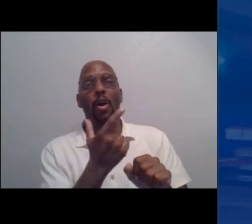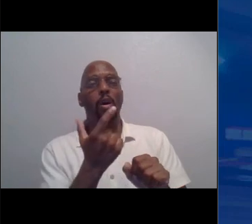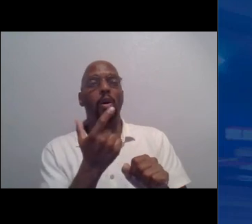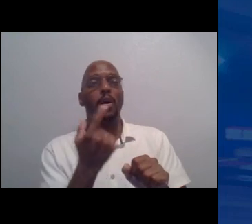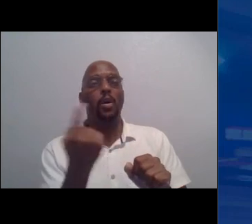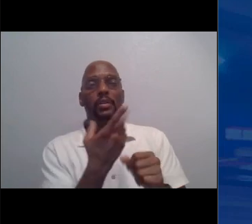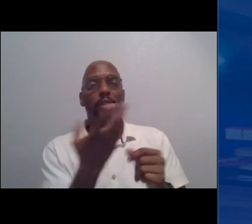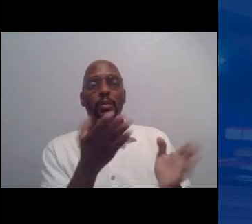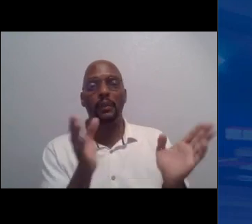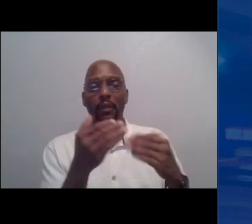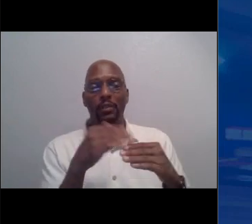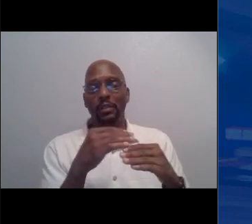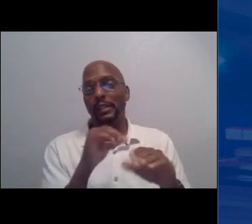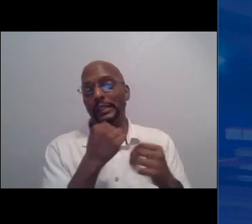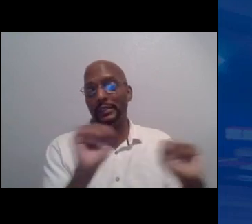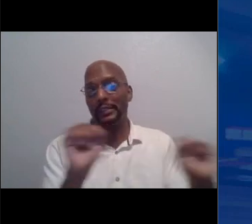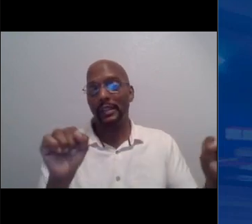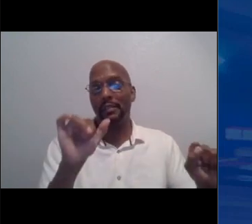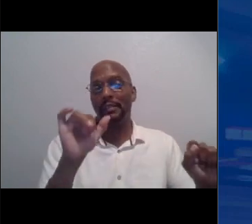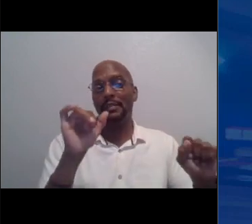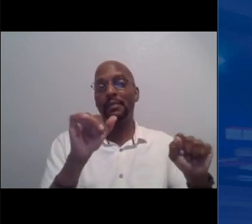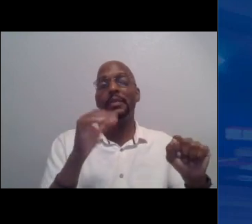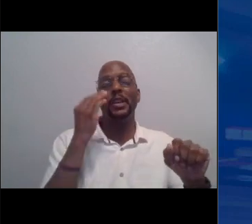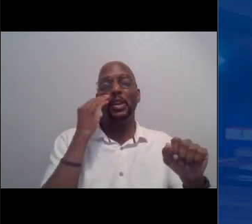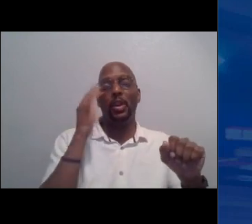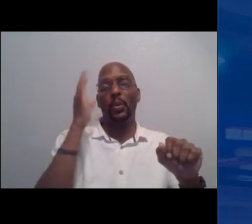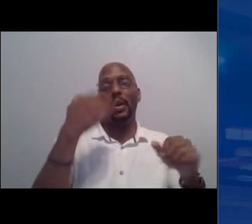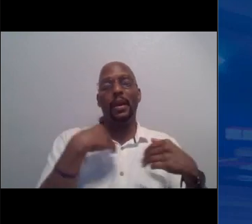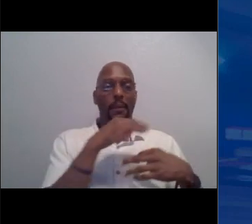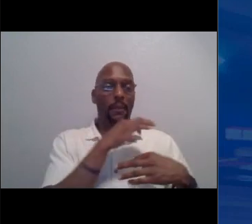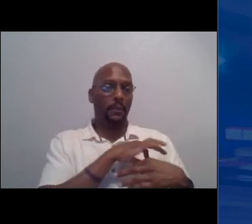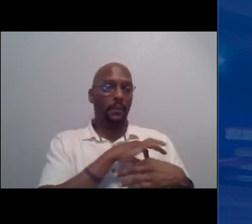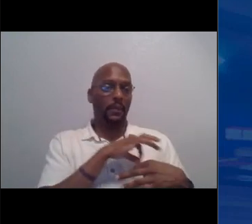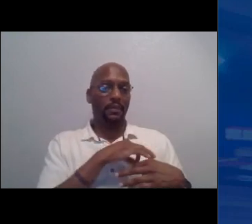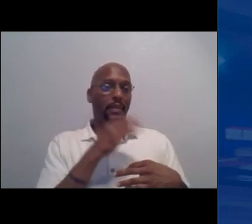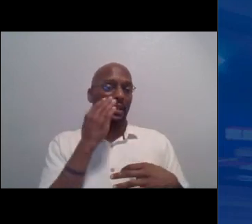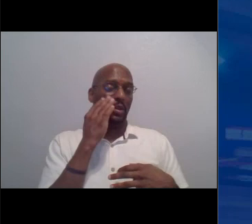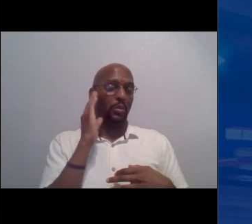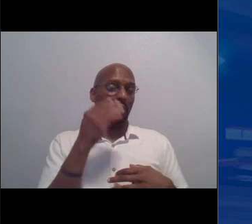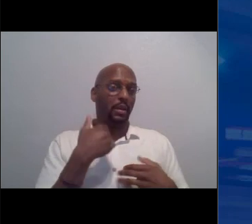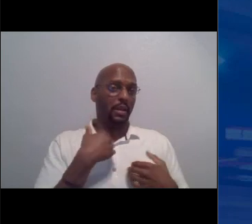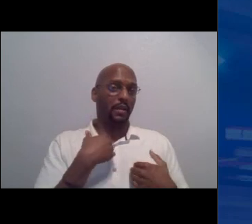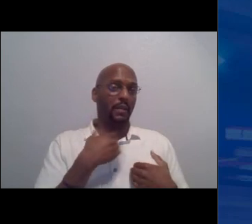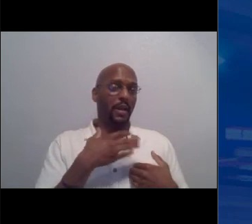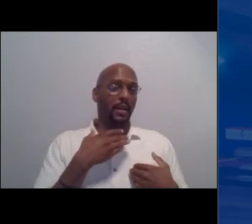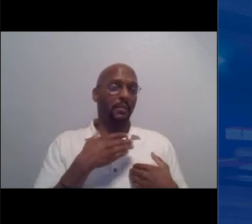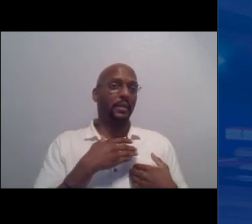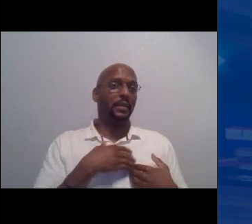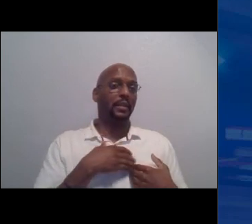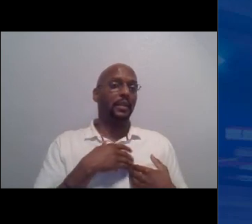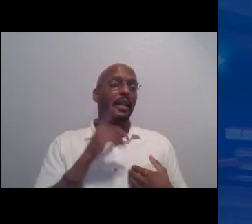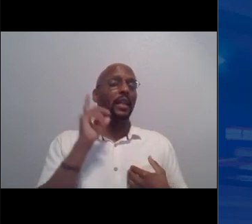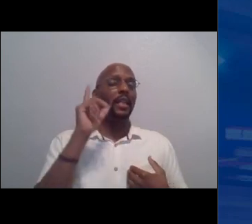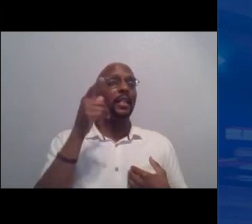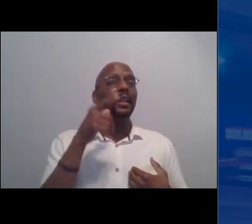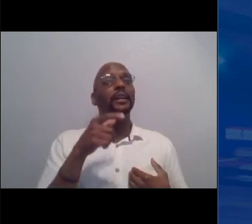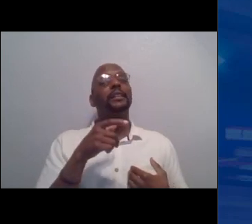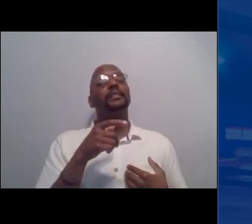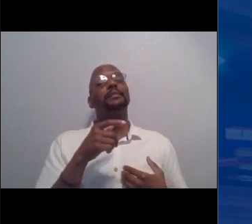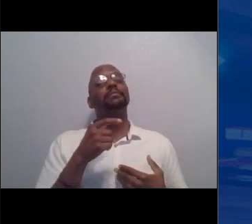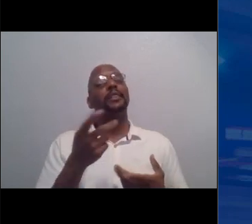start to see some of those mobility benefits. And I'd be more than happy to come back at interim points.